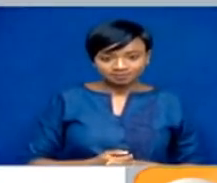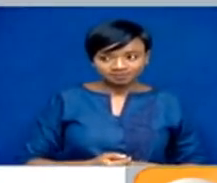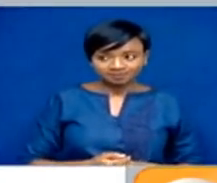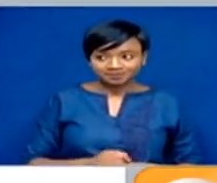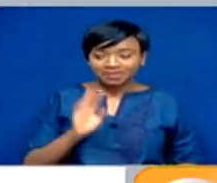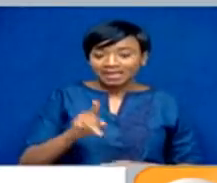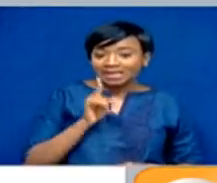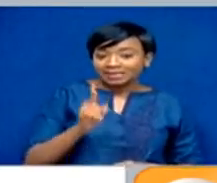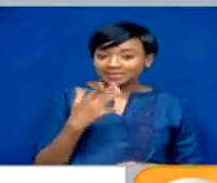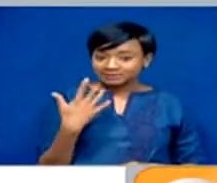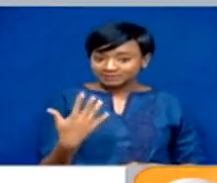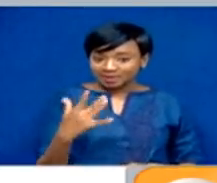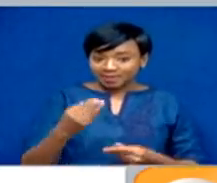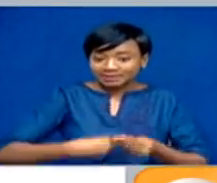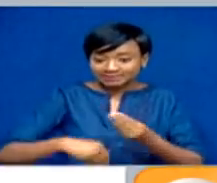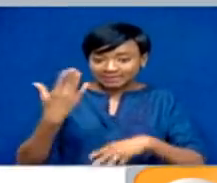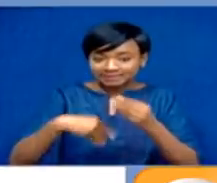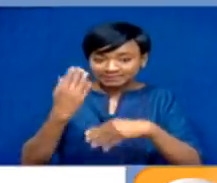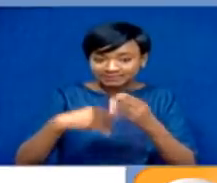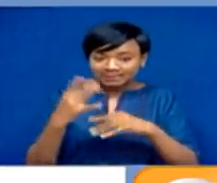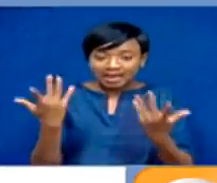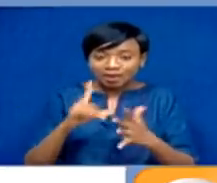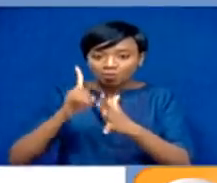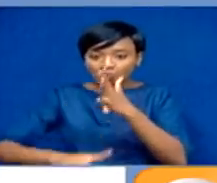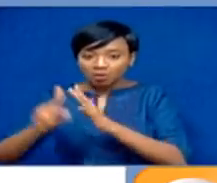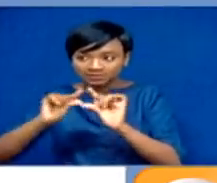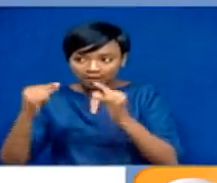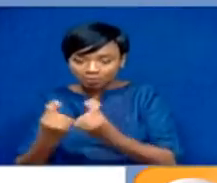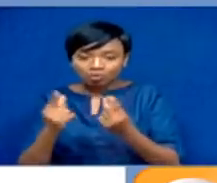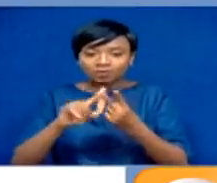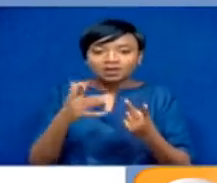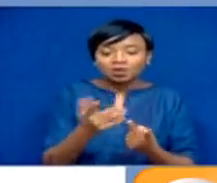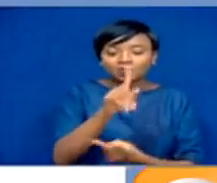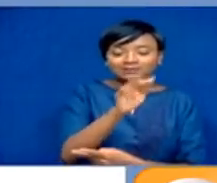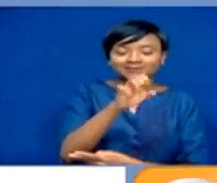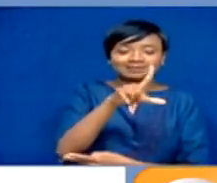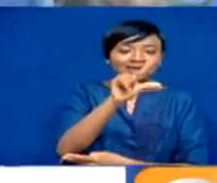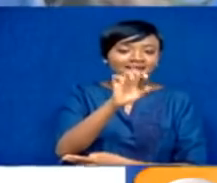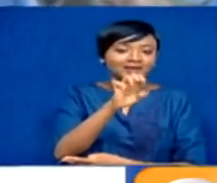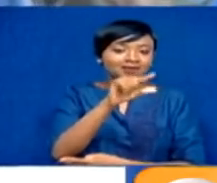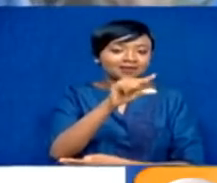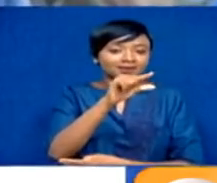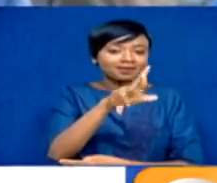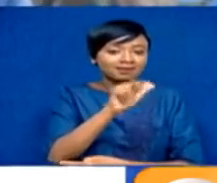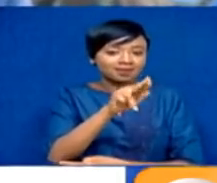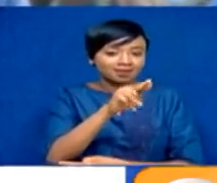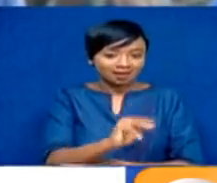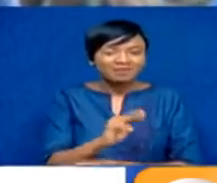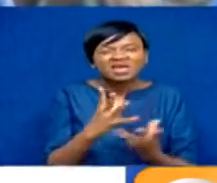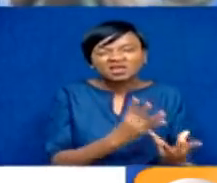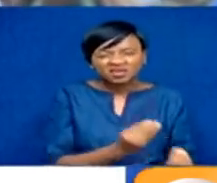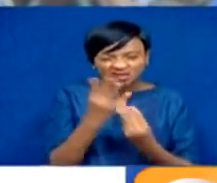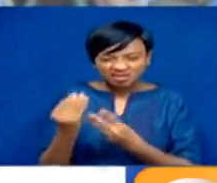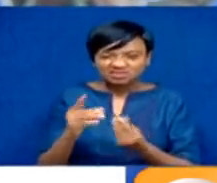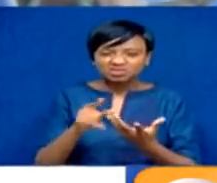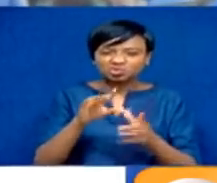The papers are later sold on Telegram and WhatsApp groups to willing school heads and students. It is very, very easy to